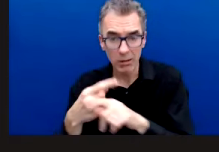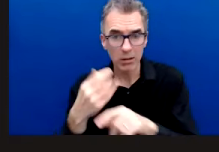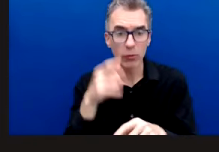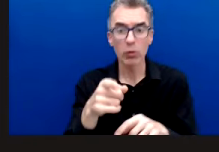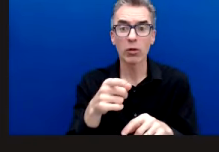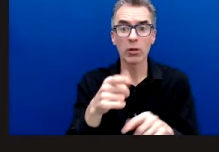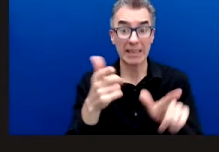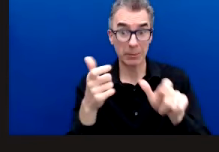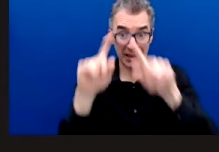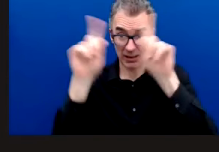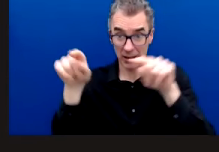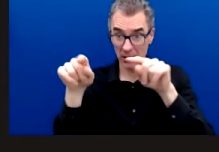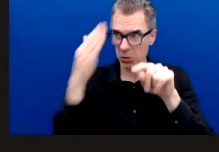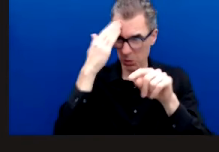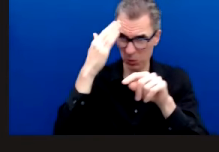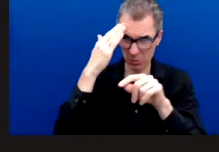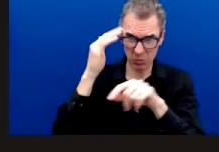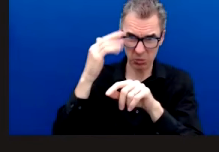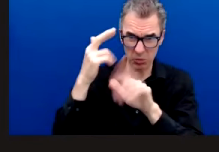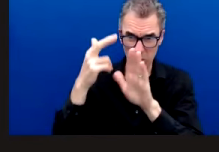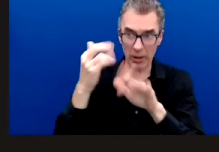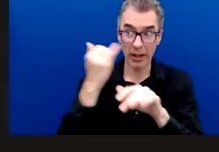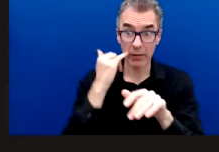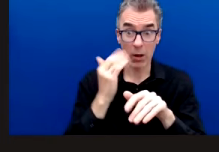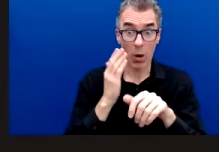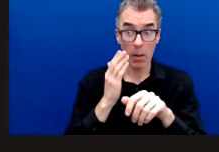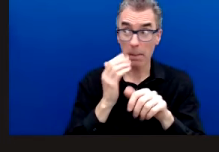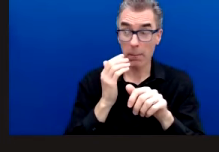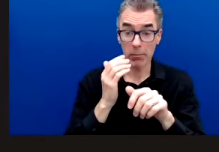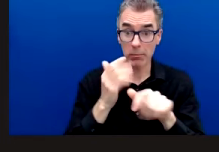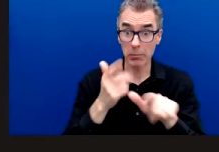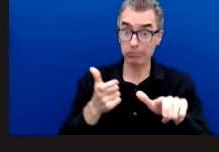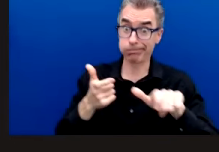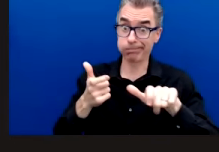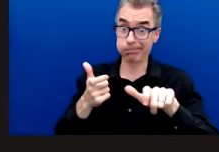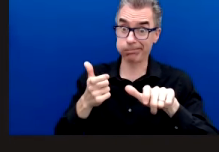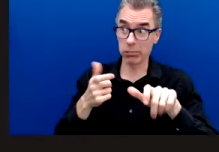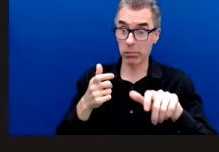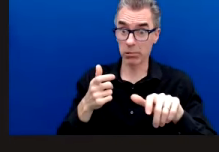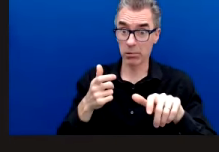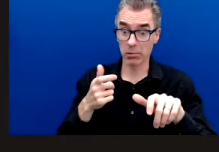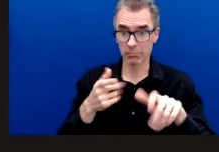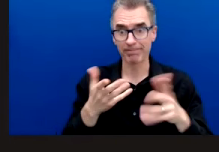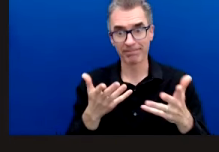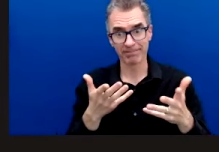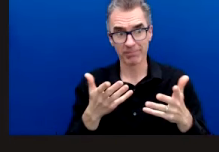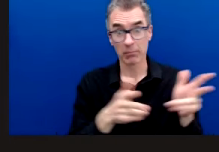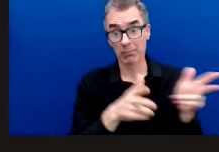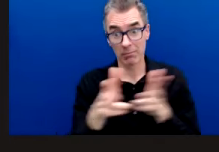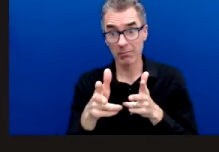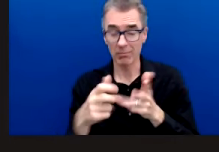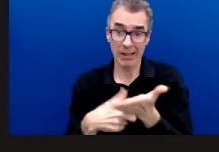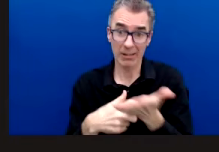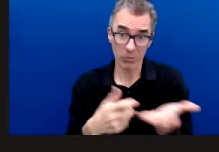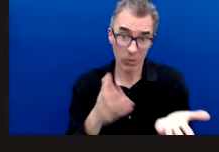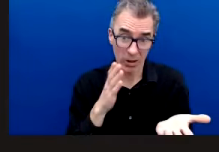go over, that's on you. You know what I mean? Like if you get caught, if you go over. So that's kind of, I feel like in terms of reporting, that's how it is.